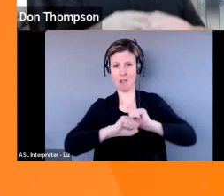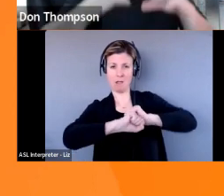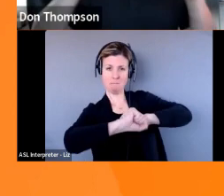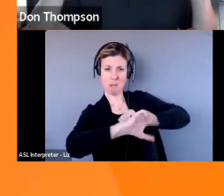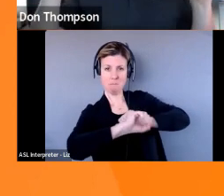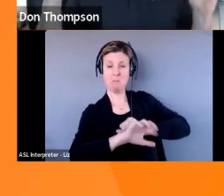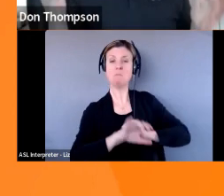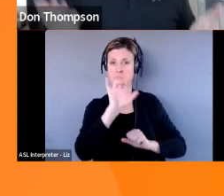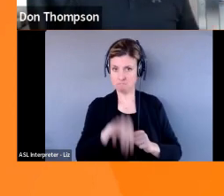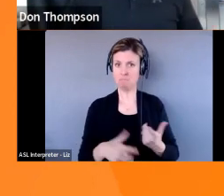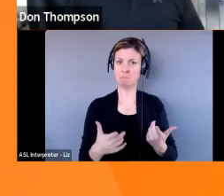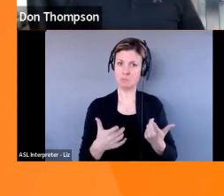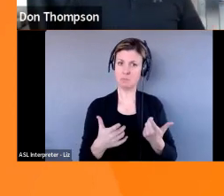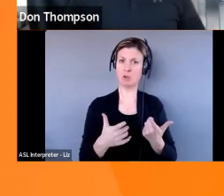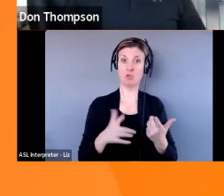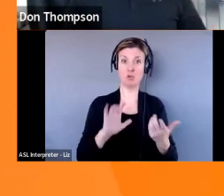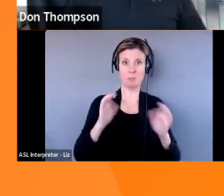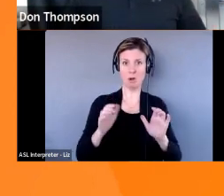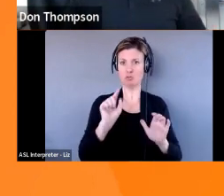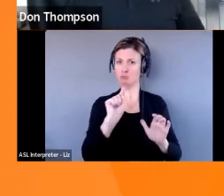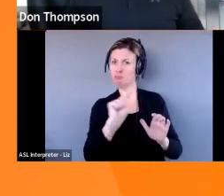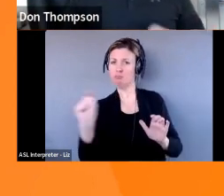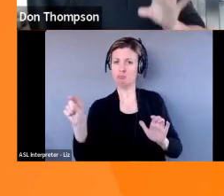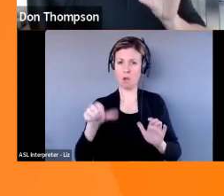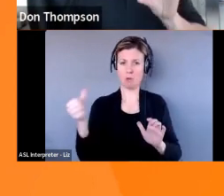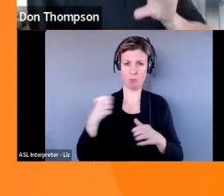to all the alternatives that are out there. Okay.